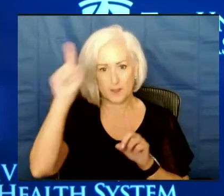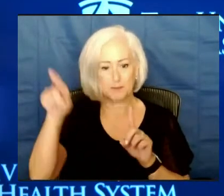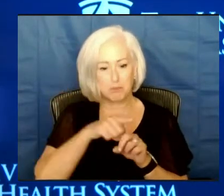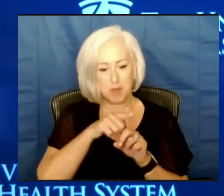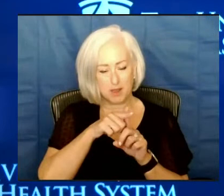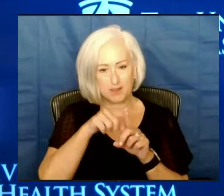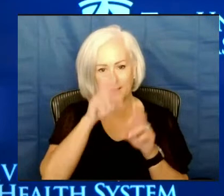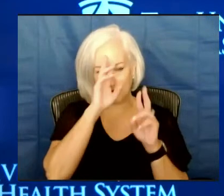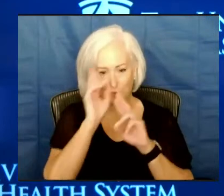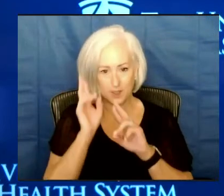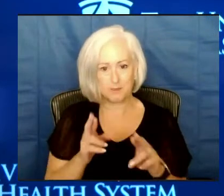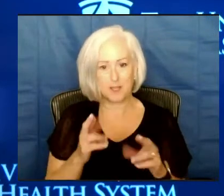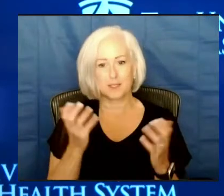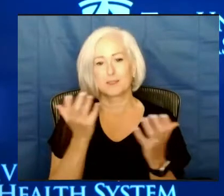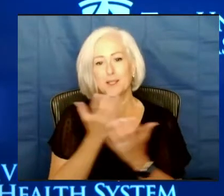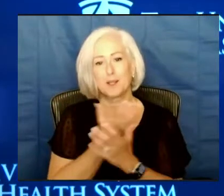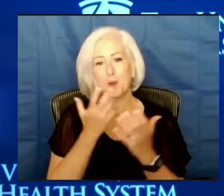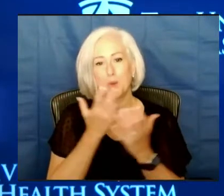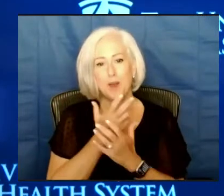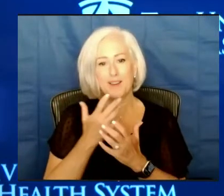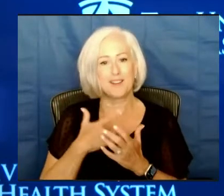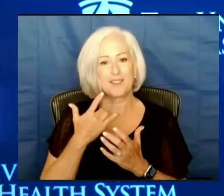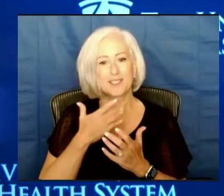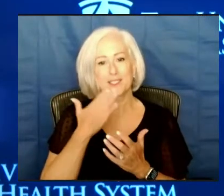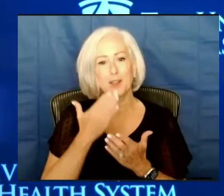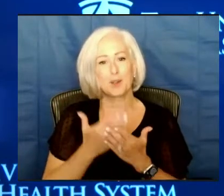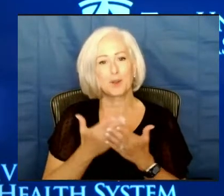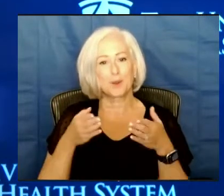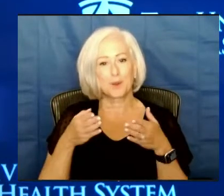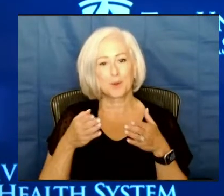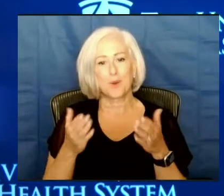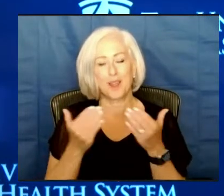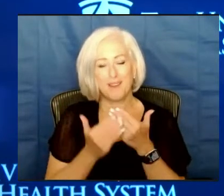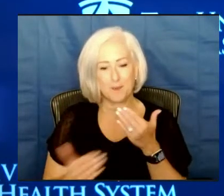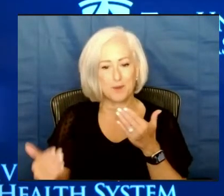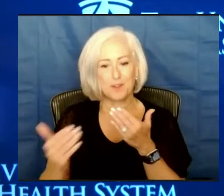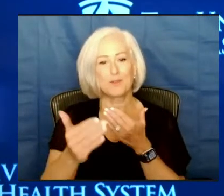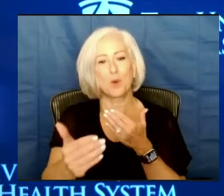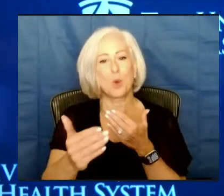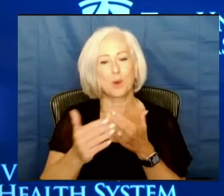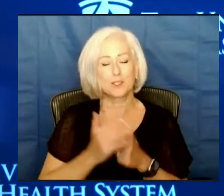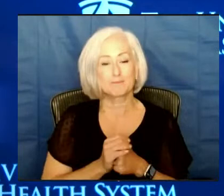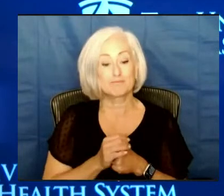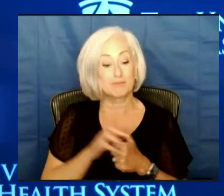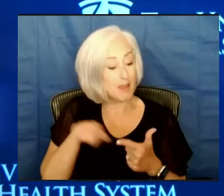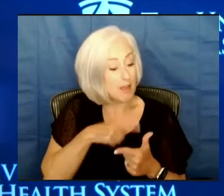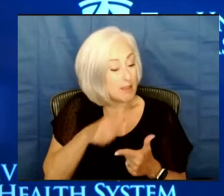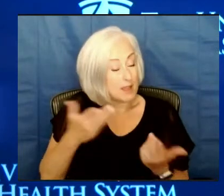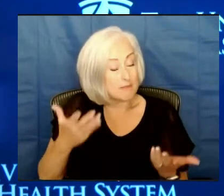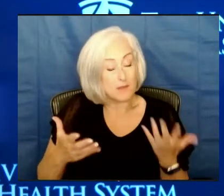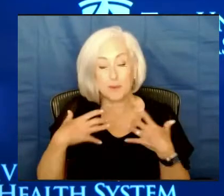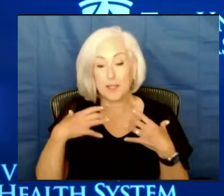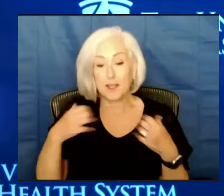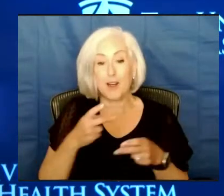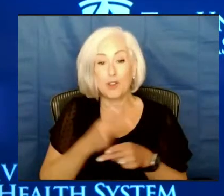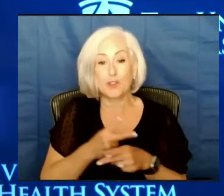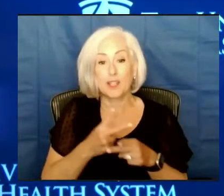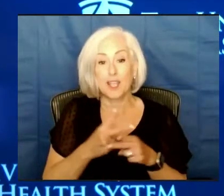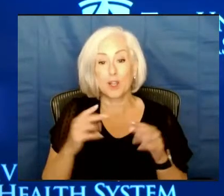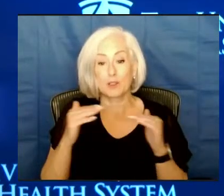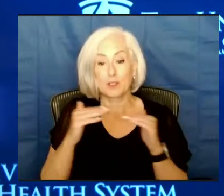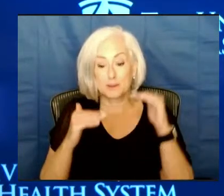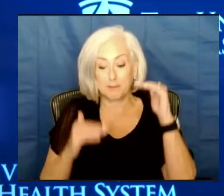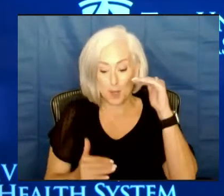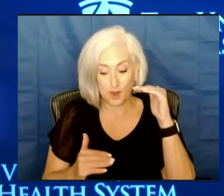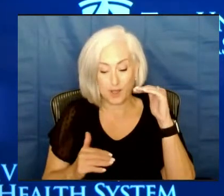wow, that feels like a good way forward. And then maybe healthcare disparities will be something we can talk about as